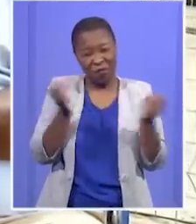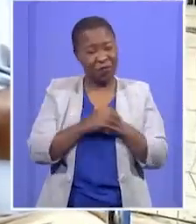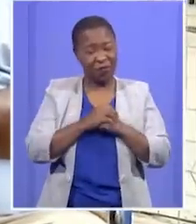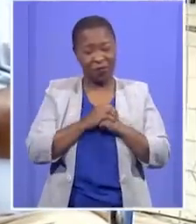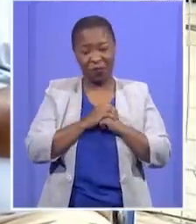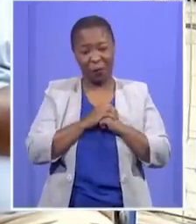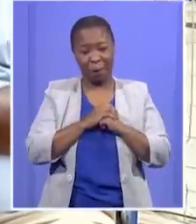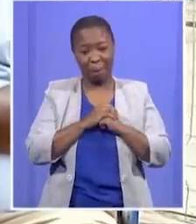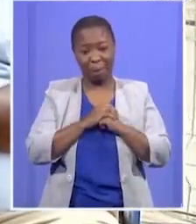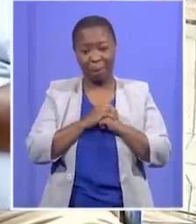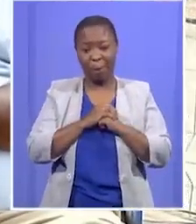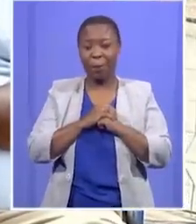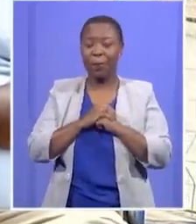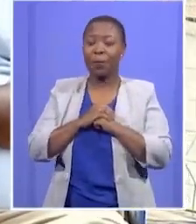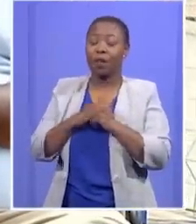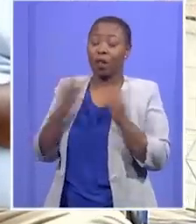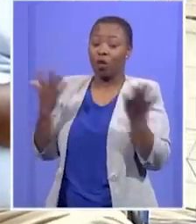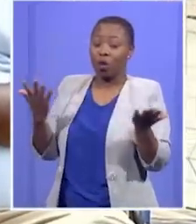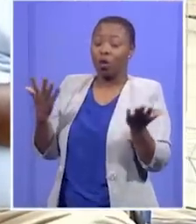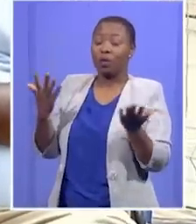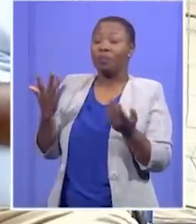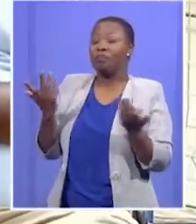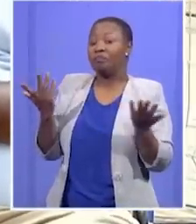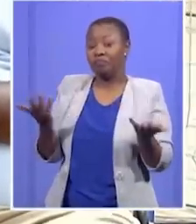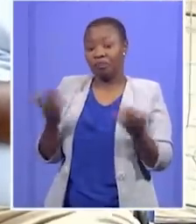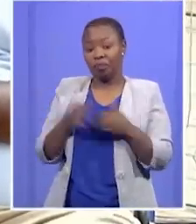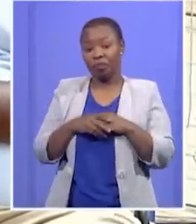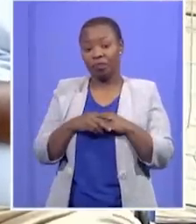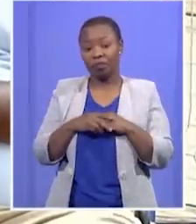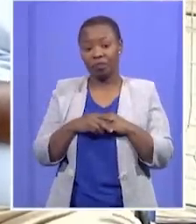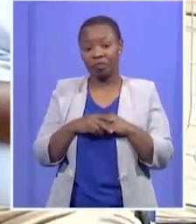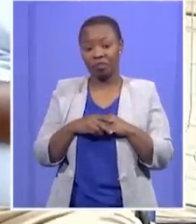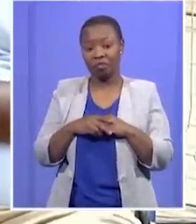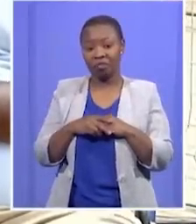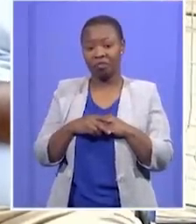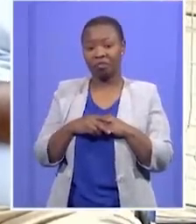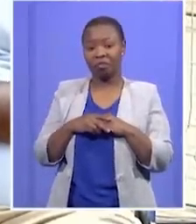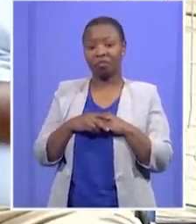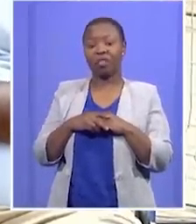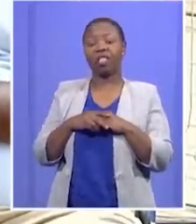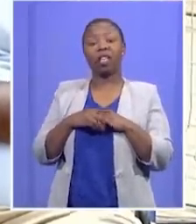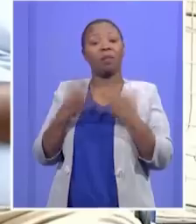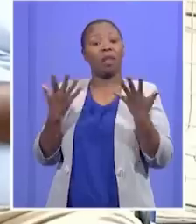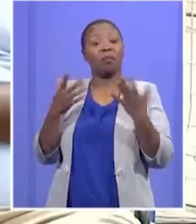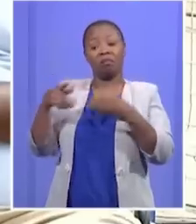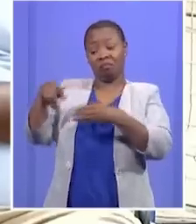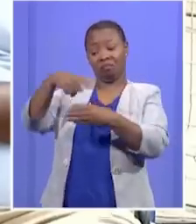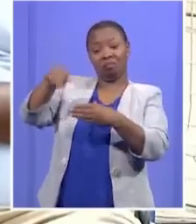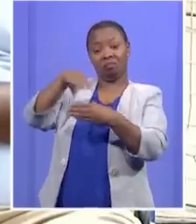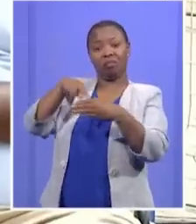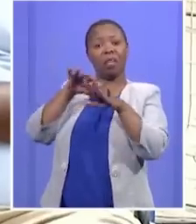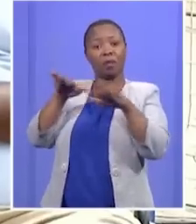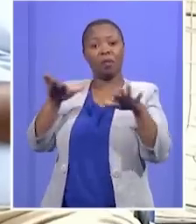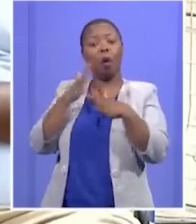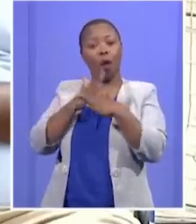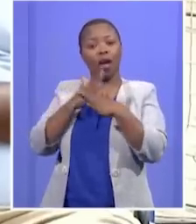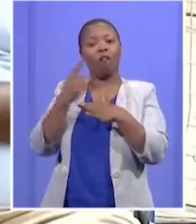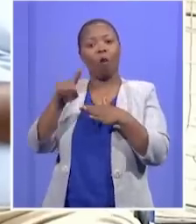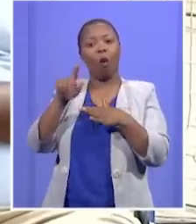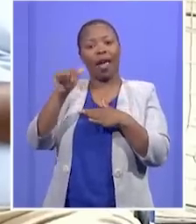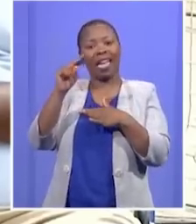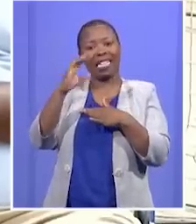If obviously these are people working for the same company, well, which is the ANC,